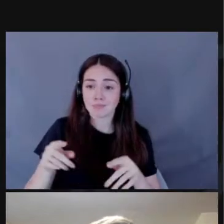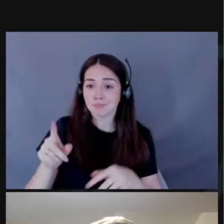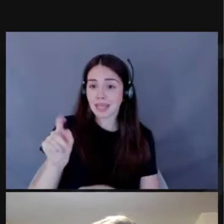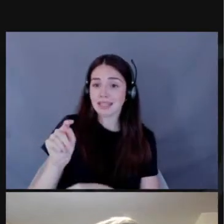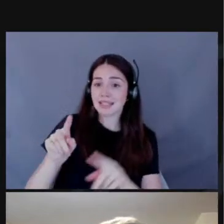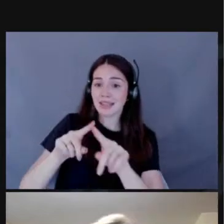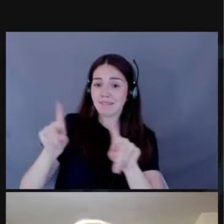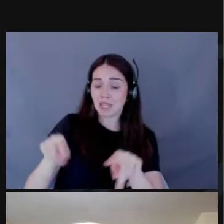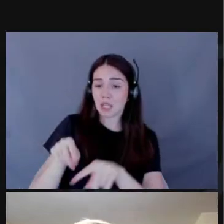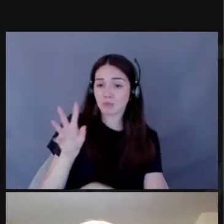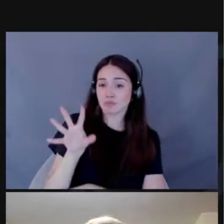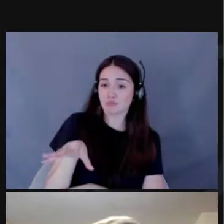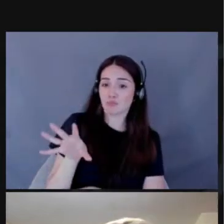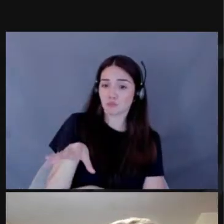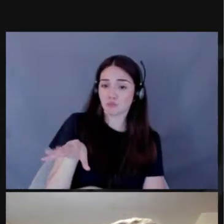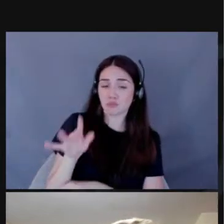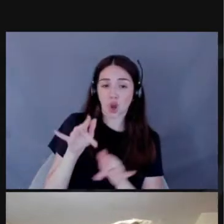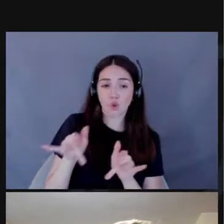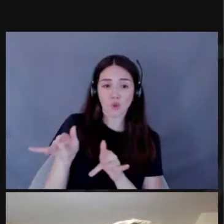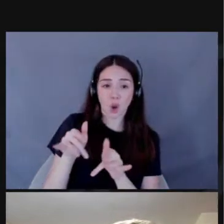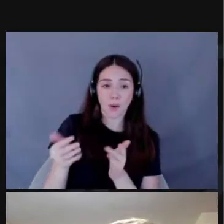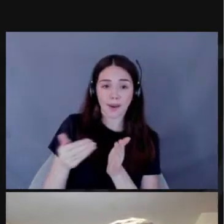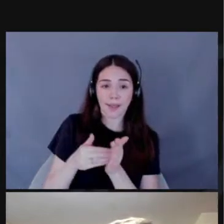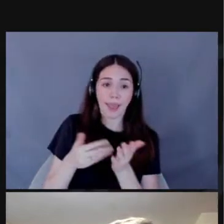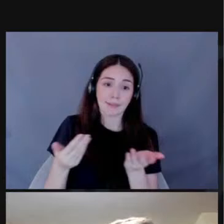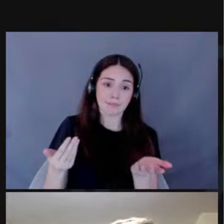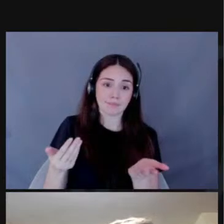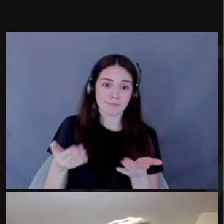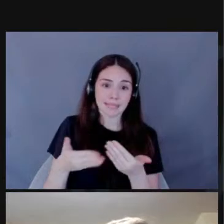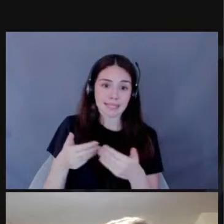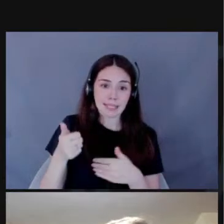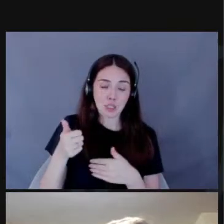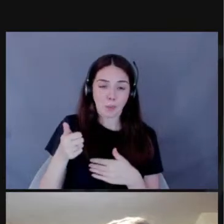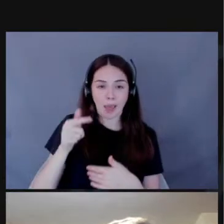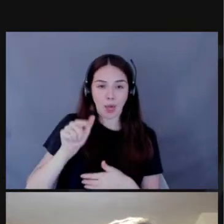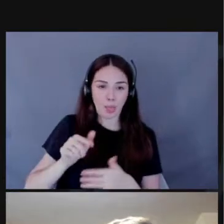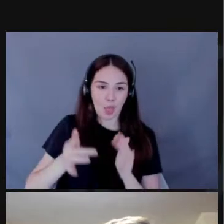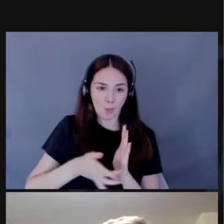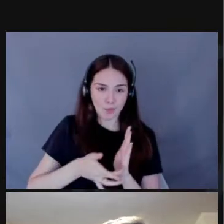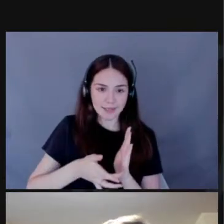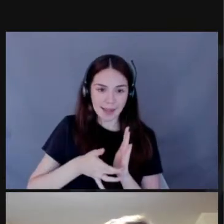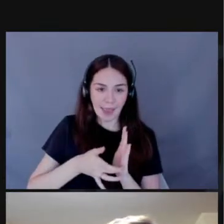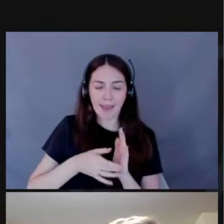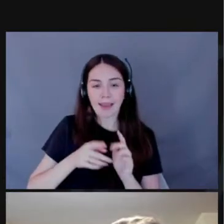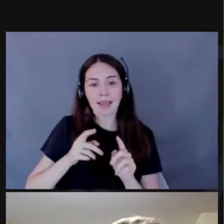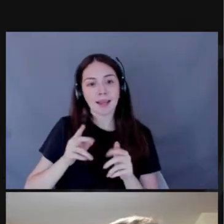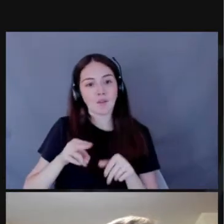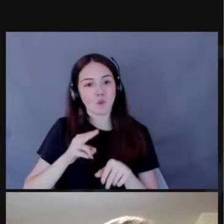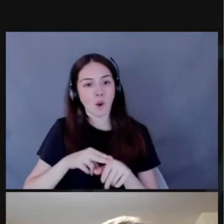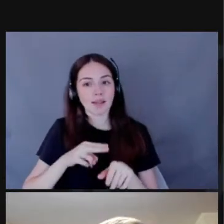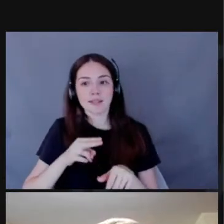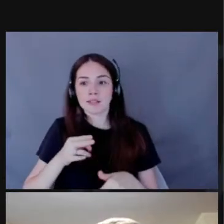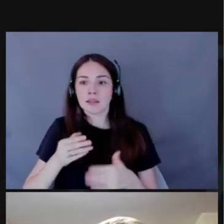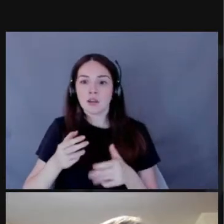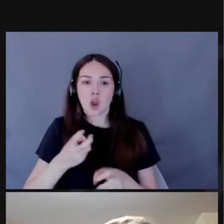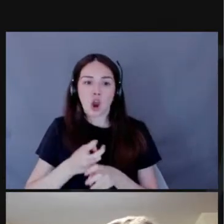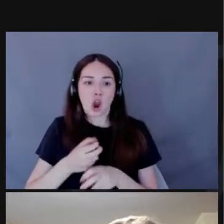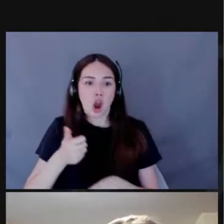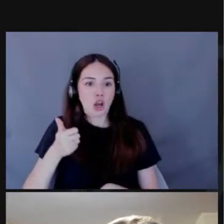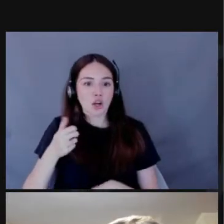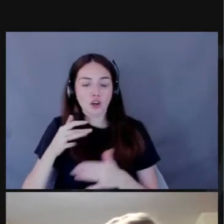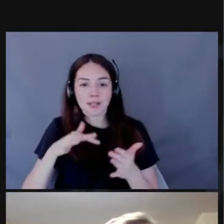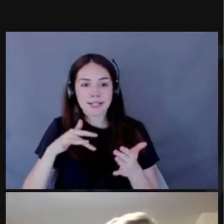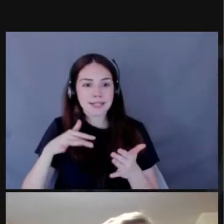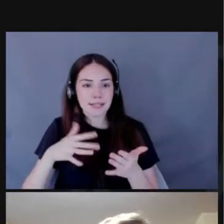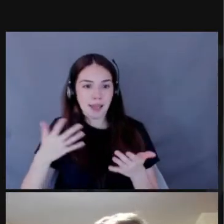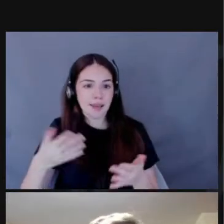of that video and record it again. It was pretty low tech, and of course, it made it even harder to study the thing. So